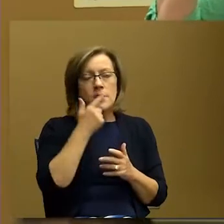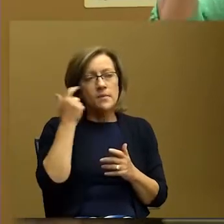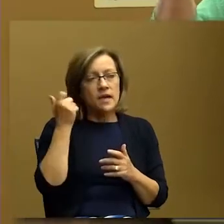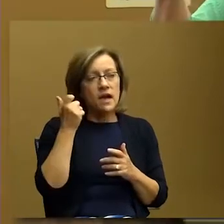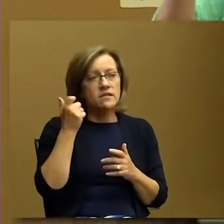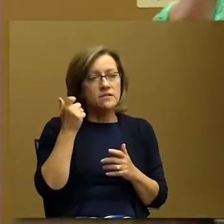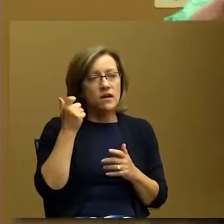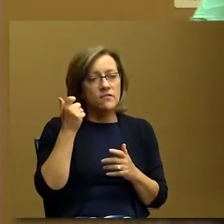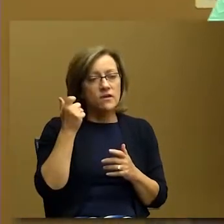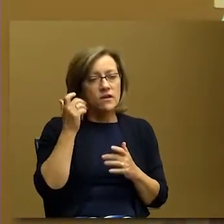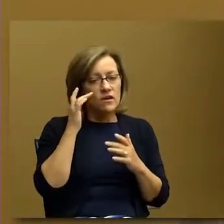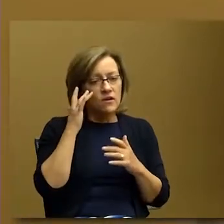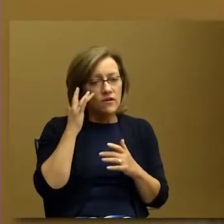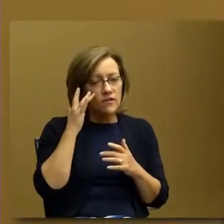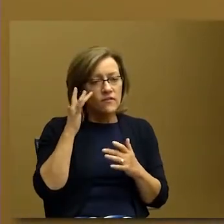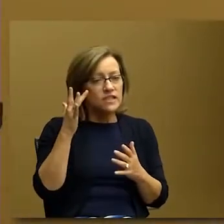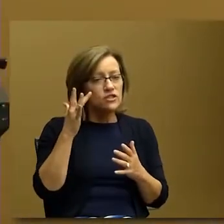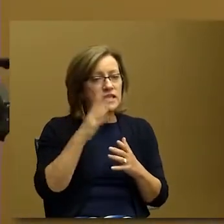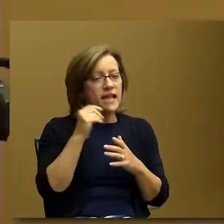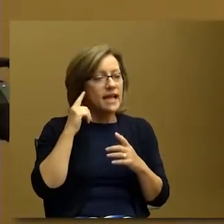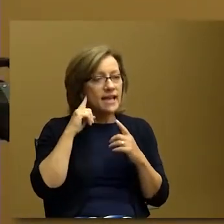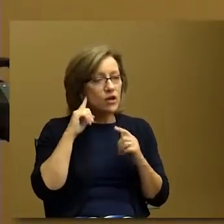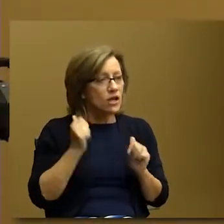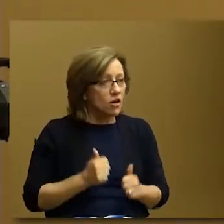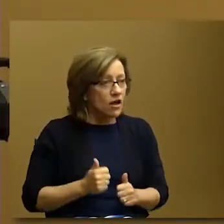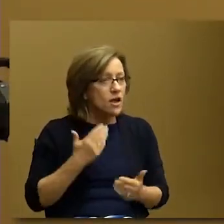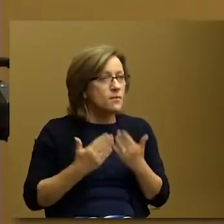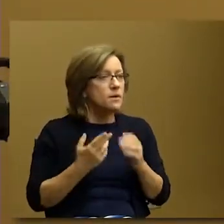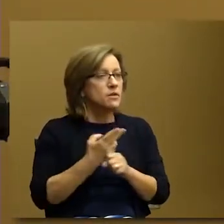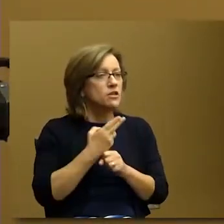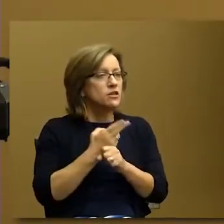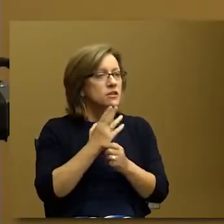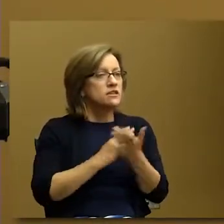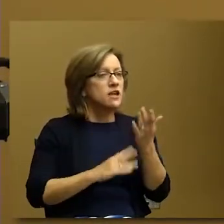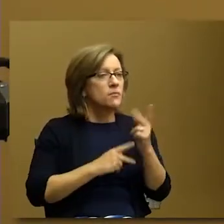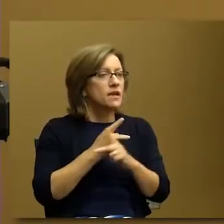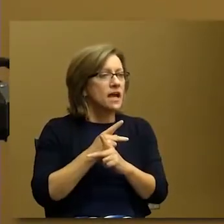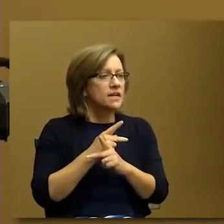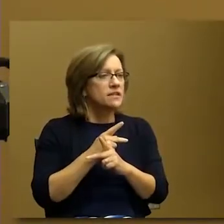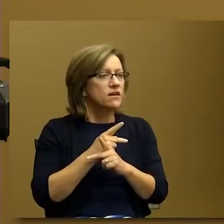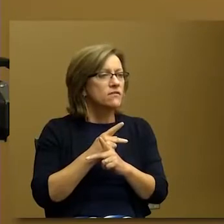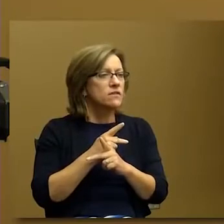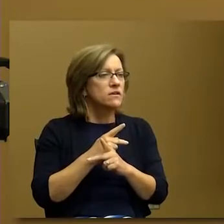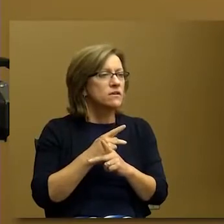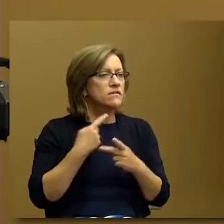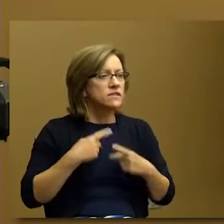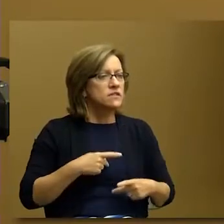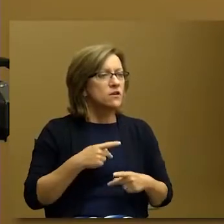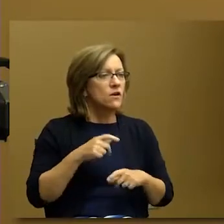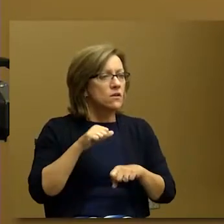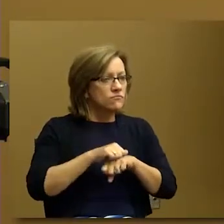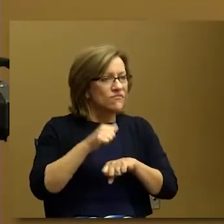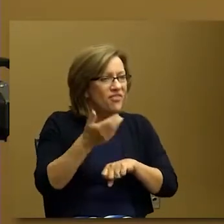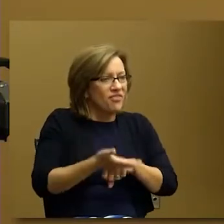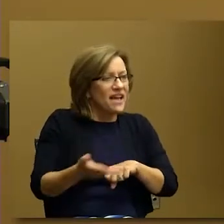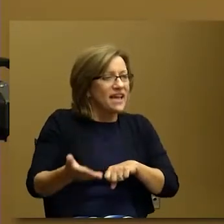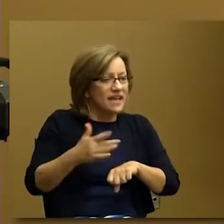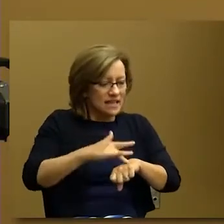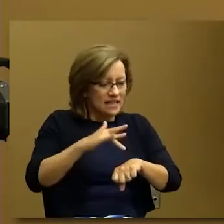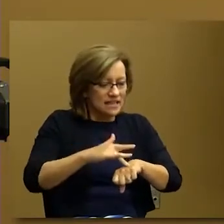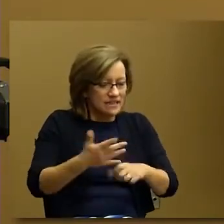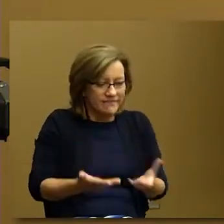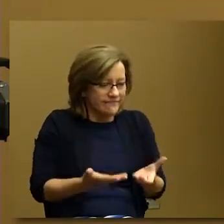loss, they might use some kind of physical, concrete item that